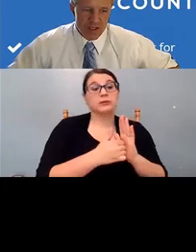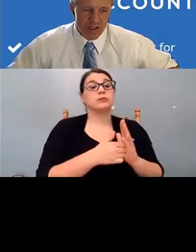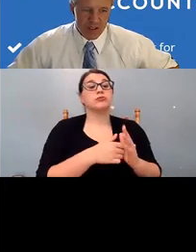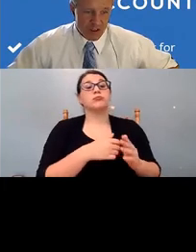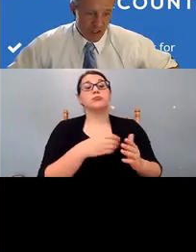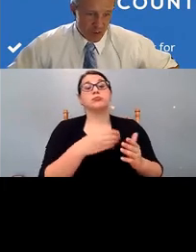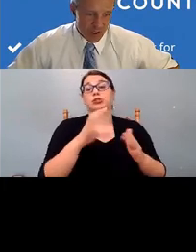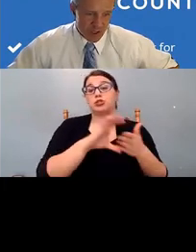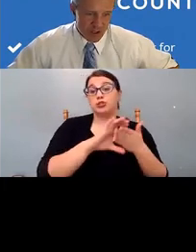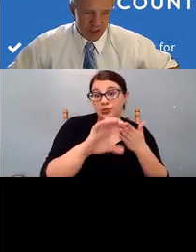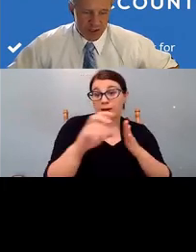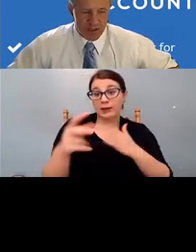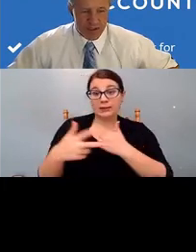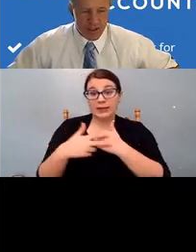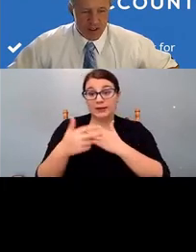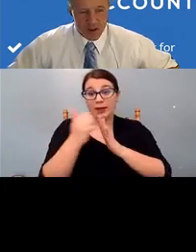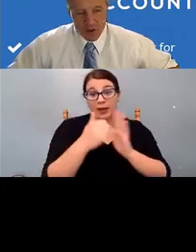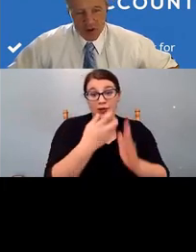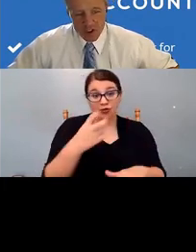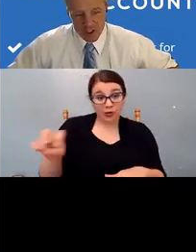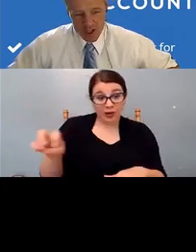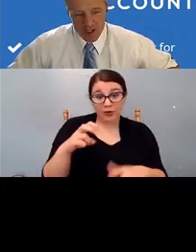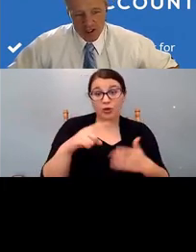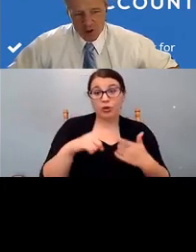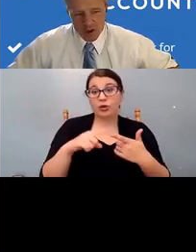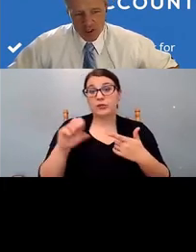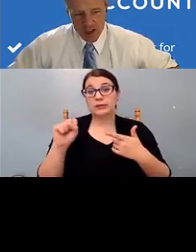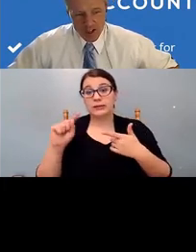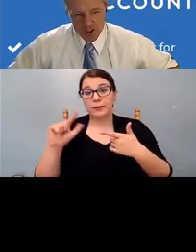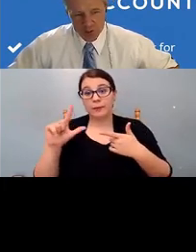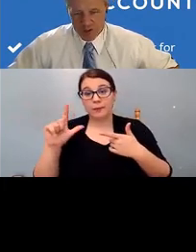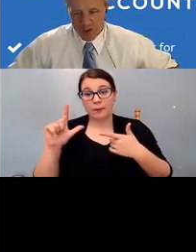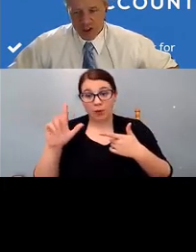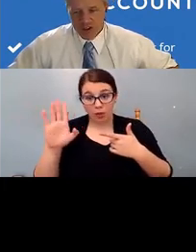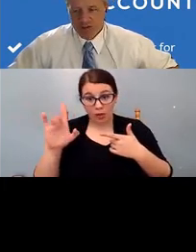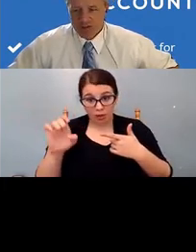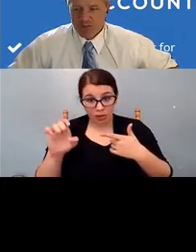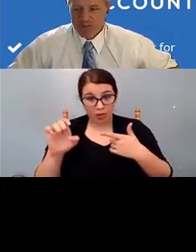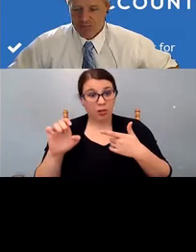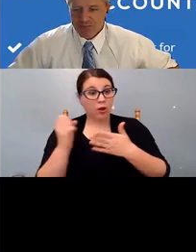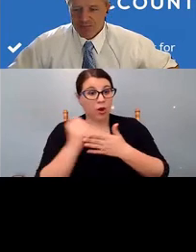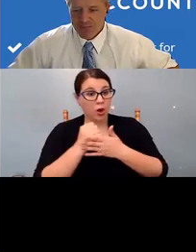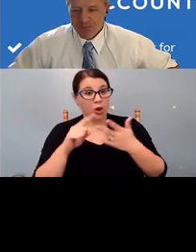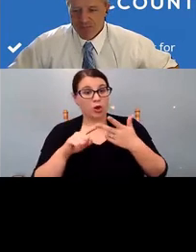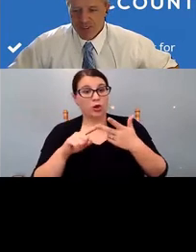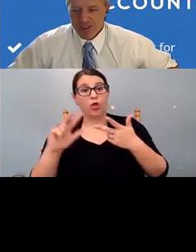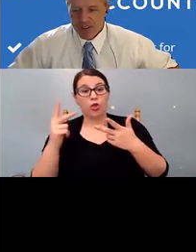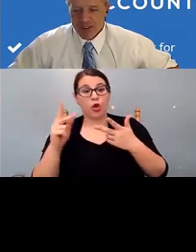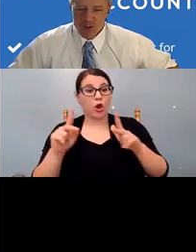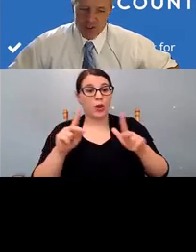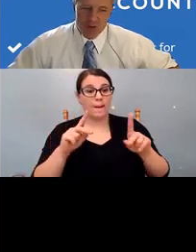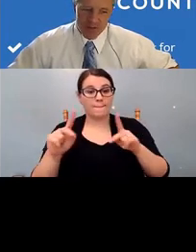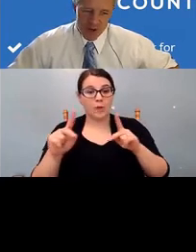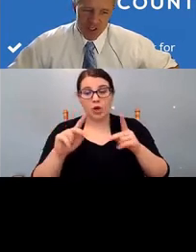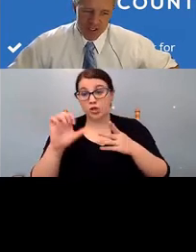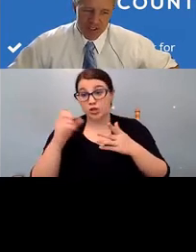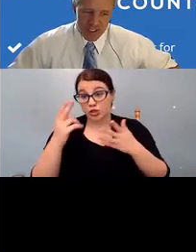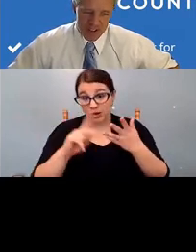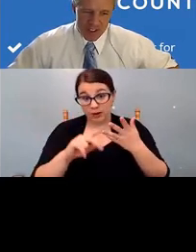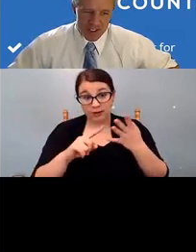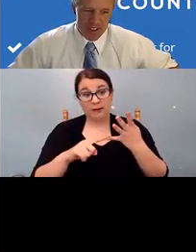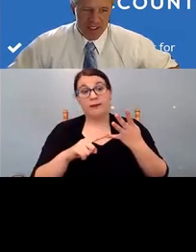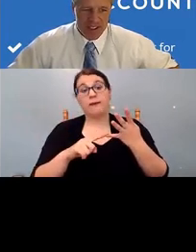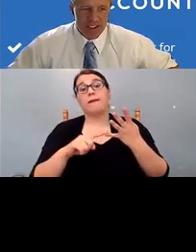savings, the stable card, a third-party check, or a cash withdrawal? This one should be